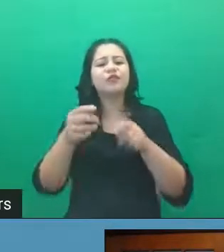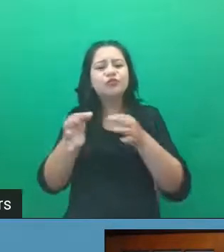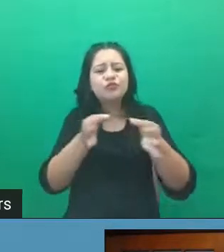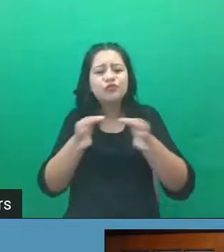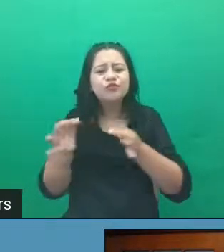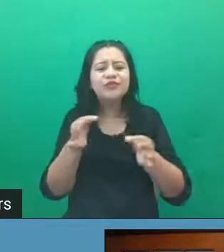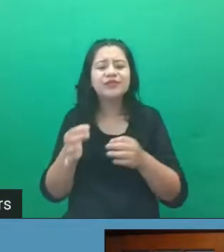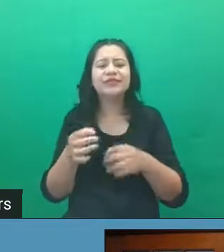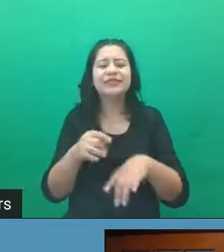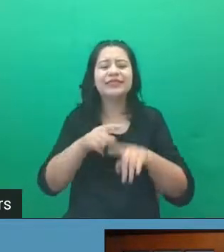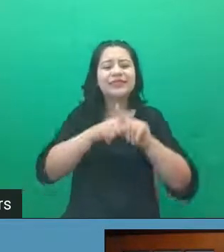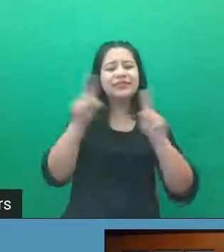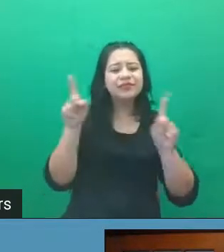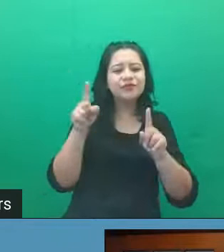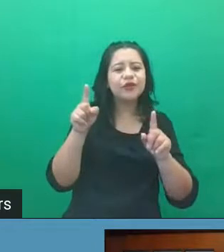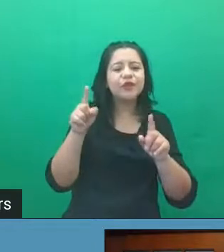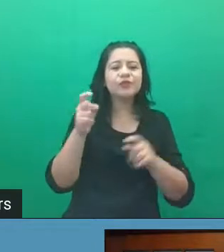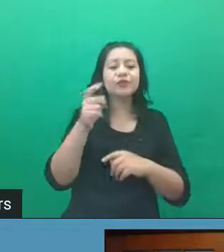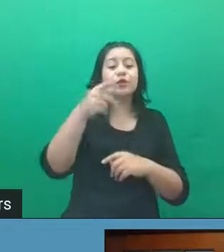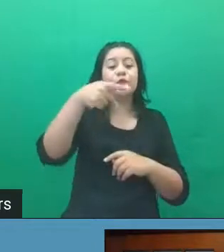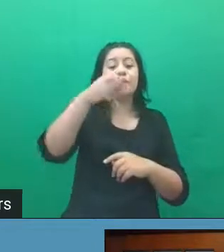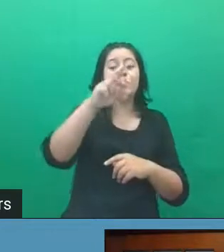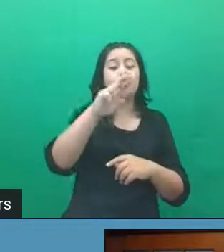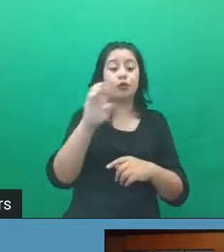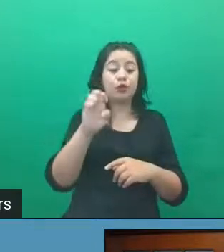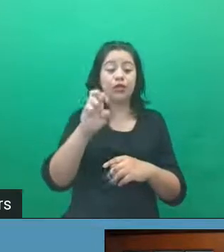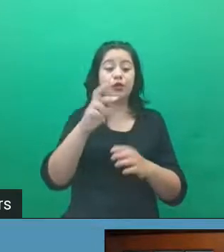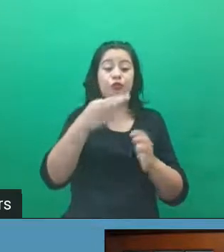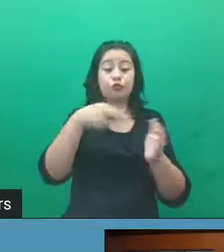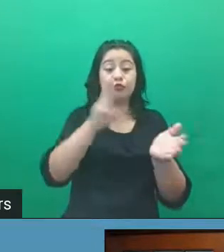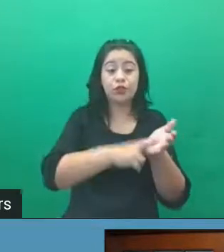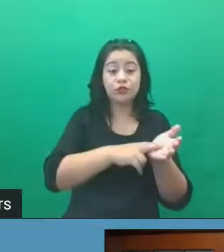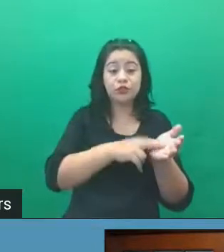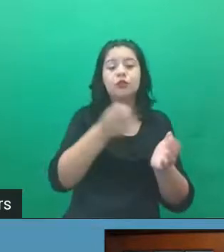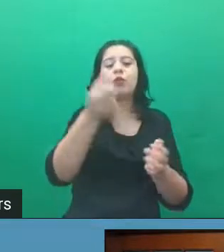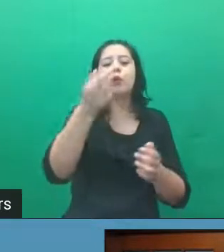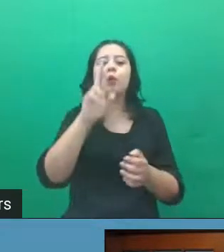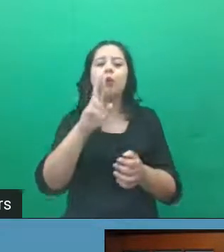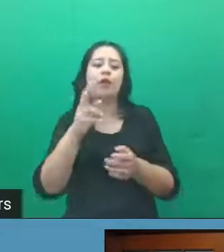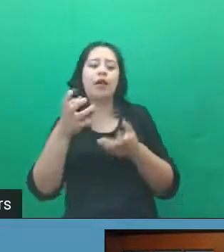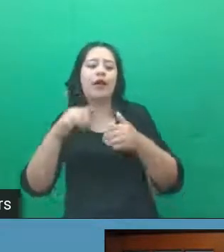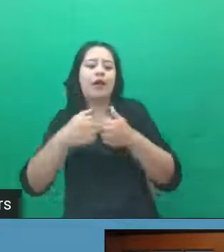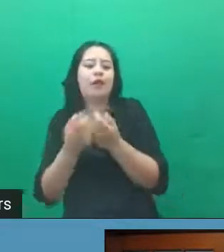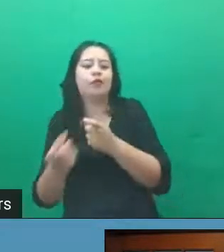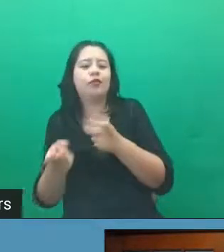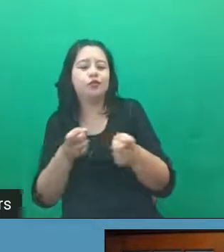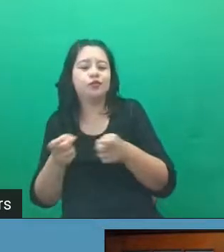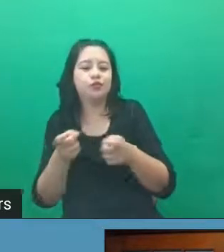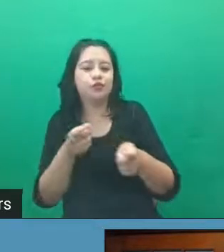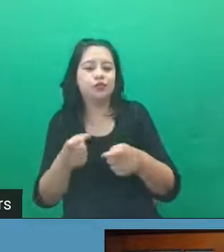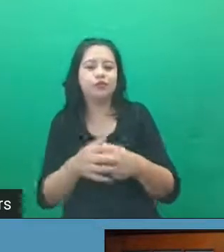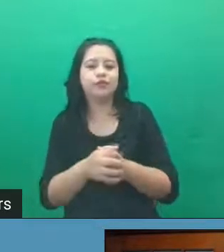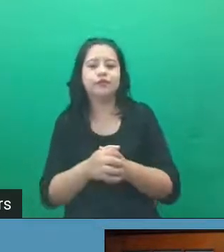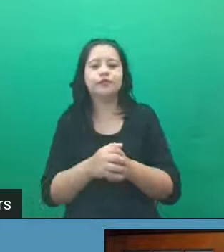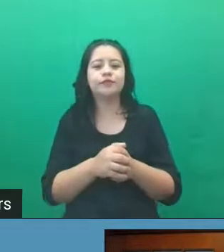between pre-registering for event as a way to control, then who your audience is versus an event that's sort of a public event